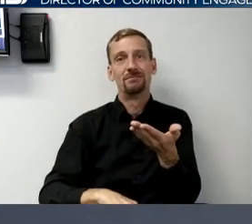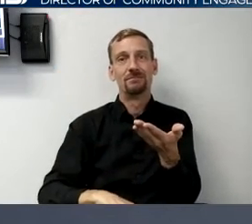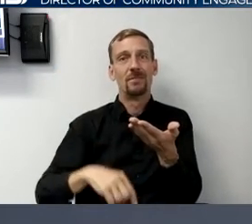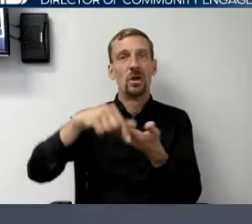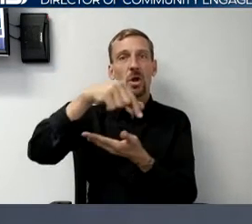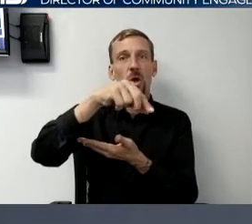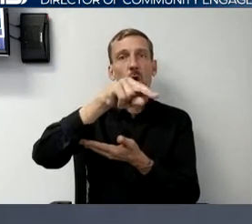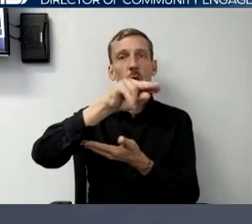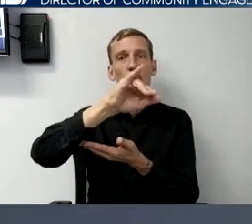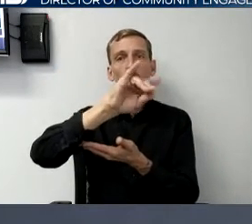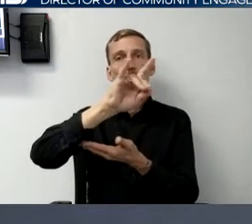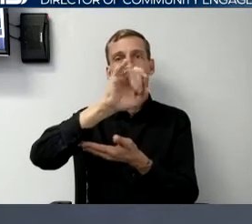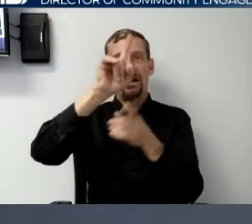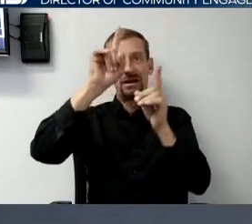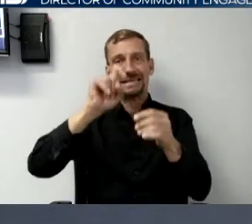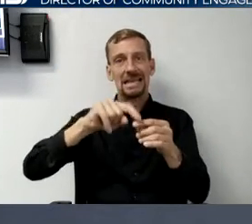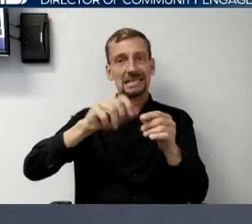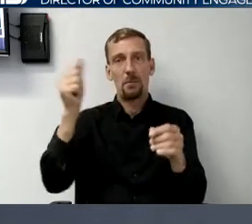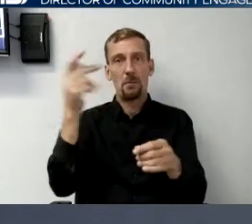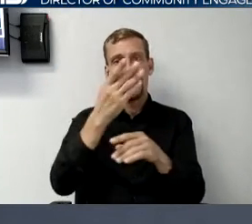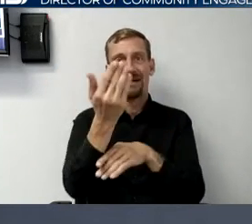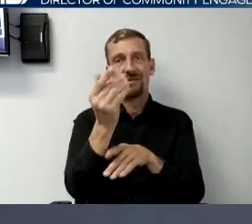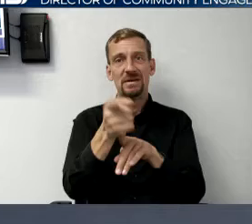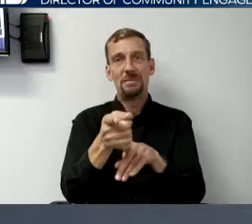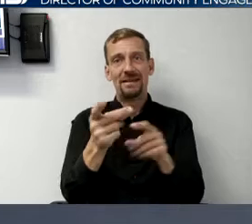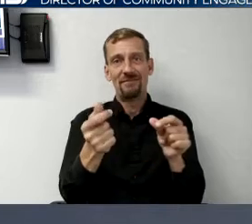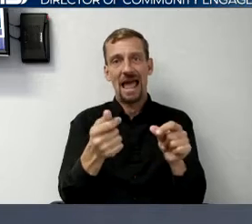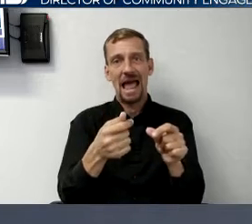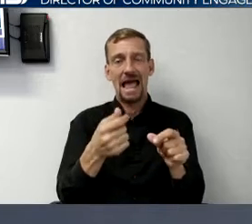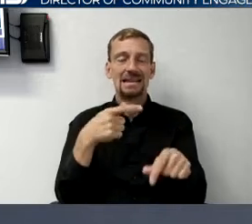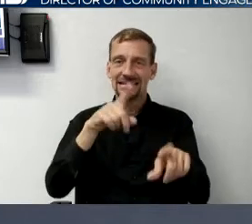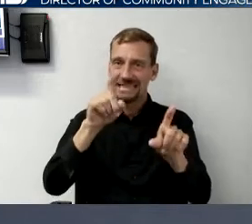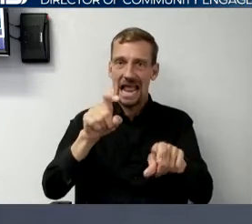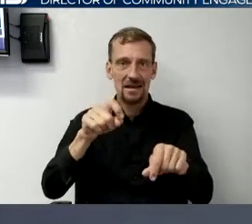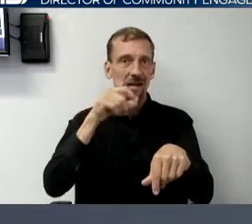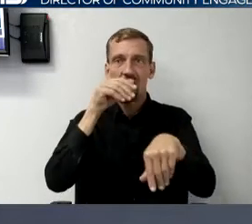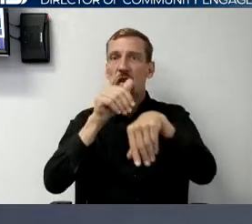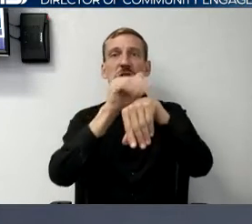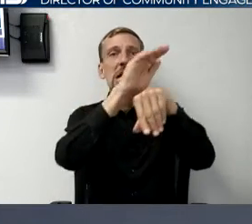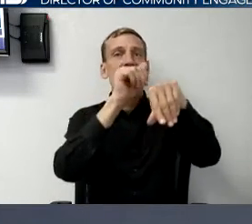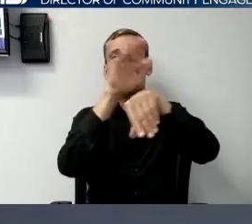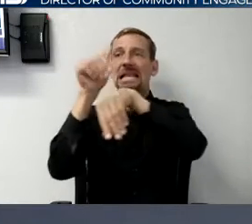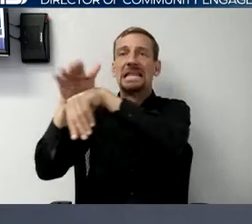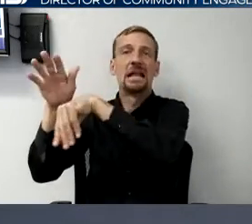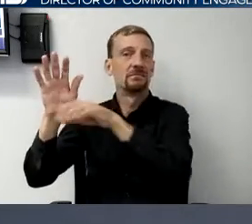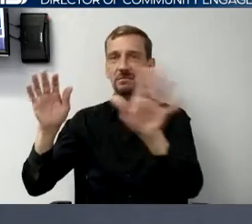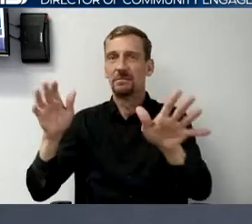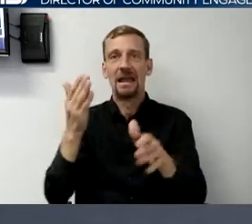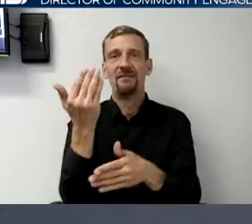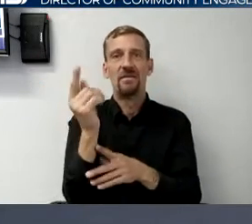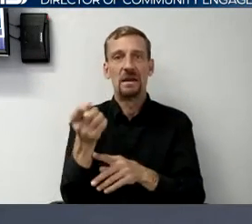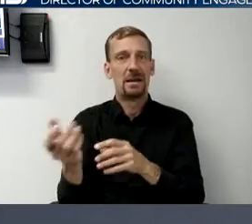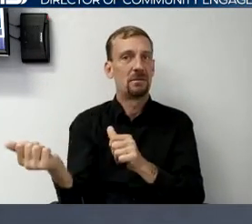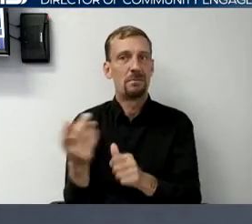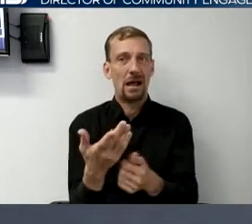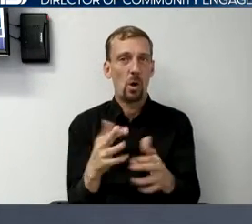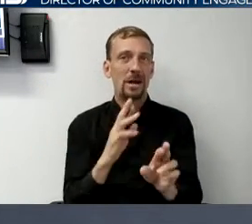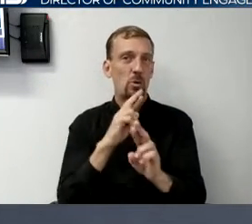in 15 minutes. So it's not sending it off to a commercial lab. And although I have to